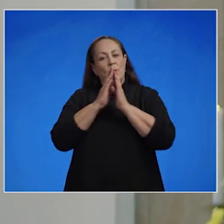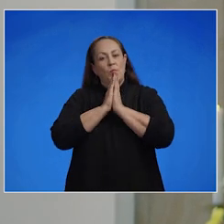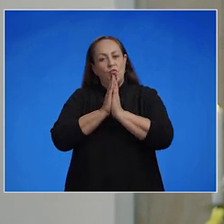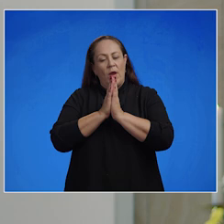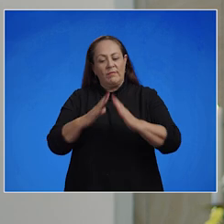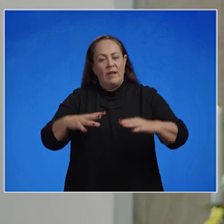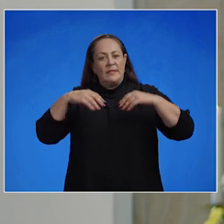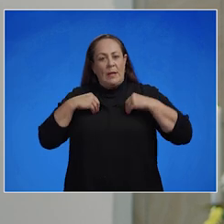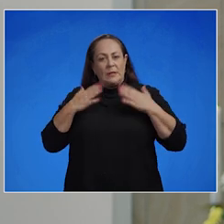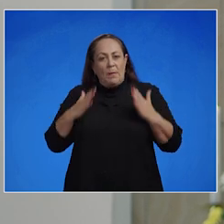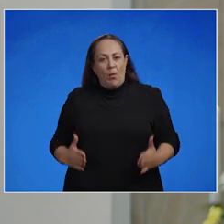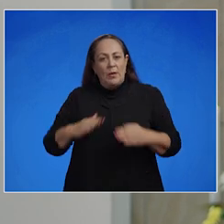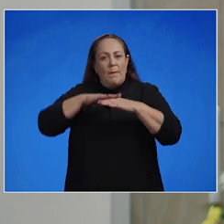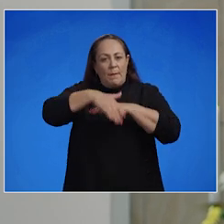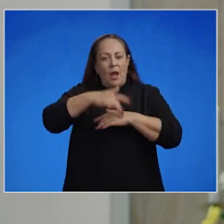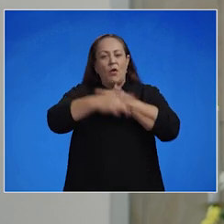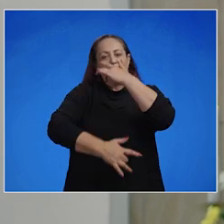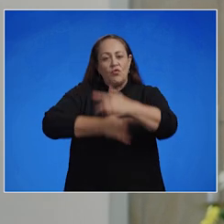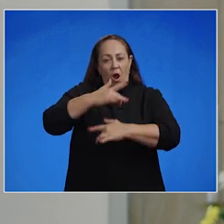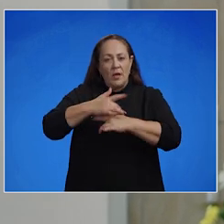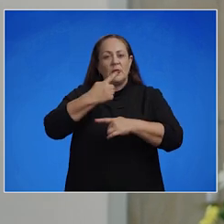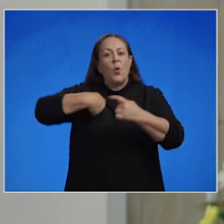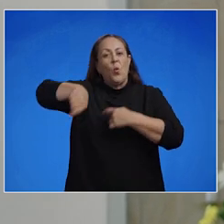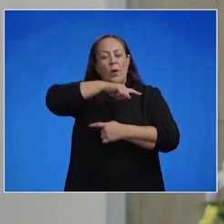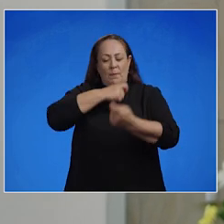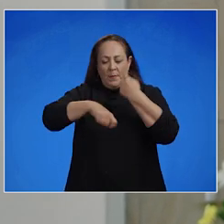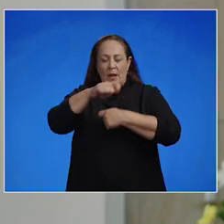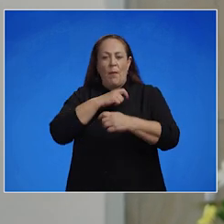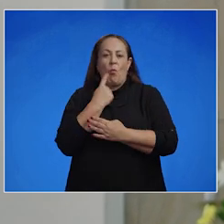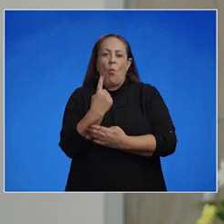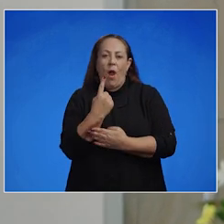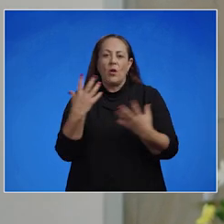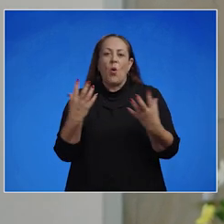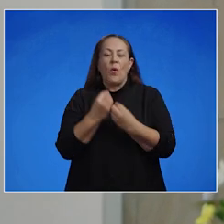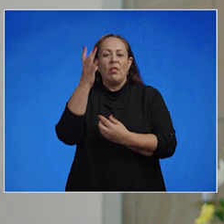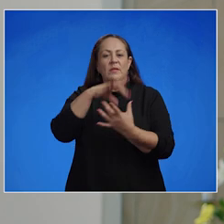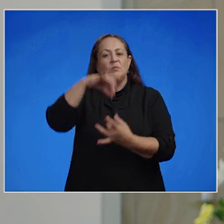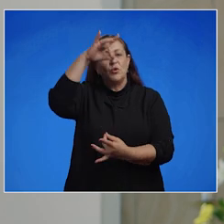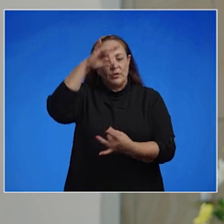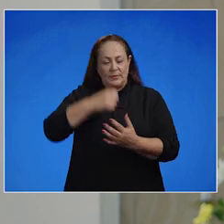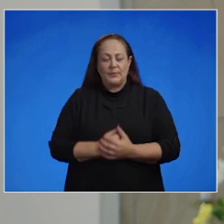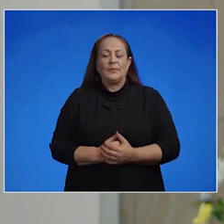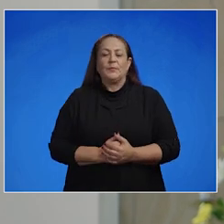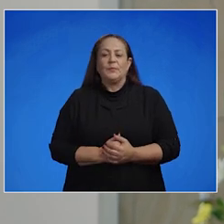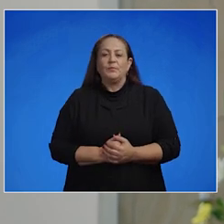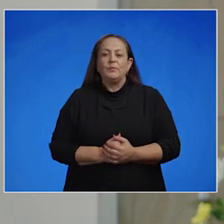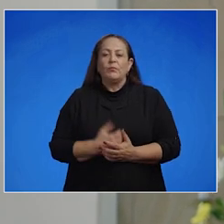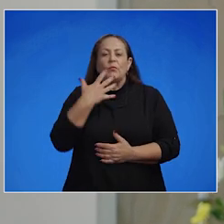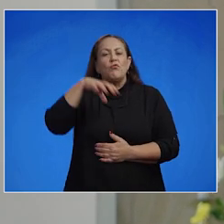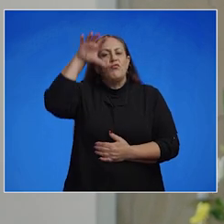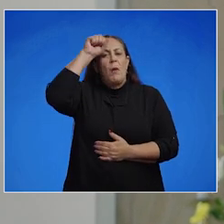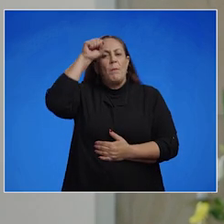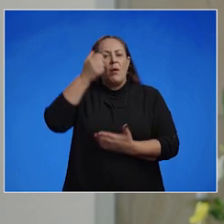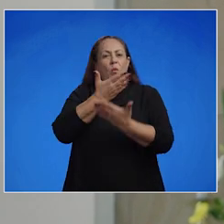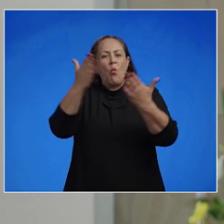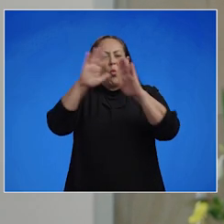that partaking of the body and blood of Christ, we may be gathered into one by the Holy Spirit. Remember, Lord,